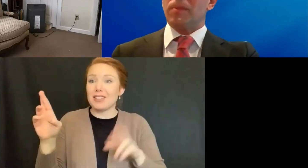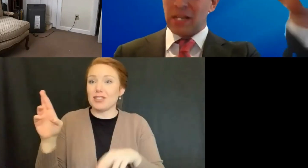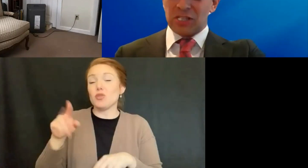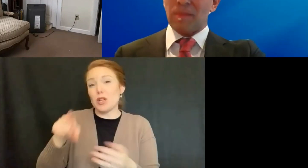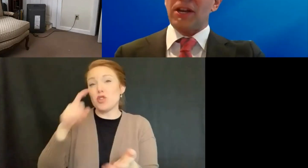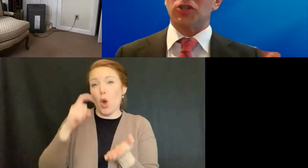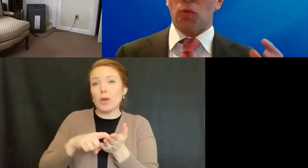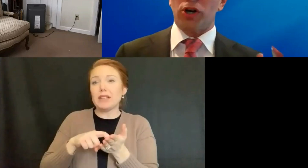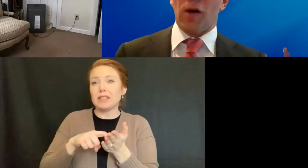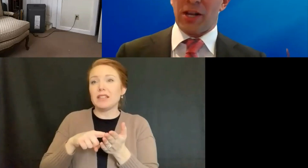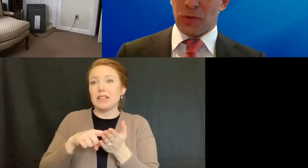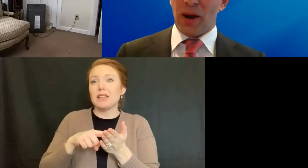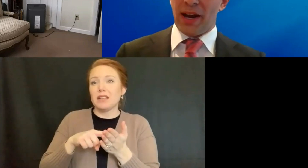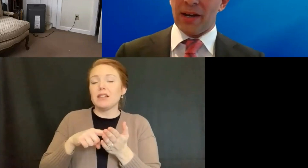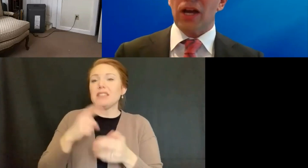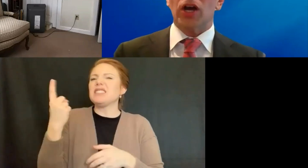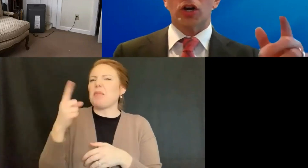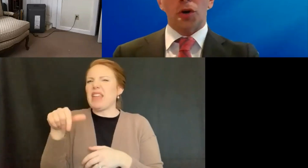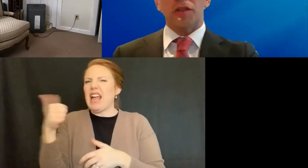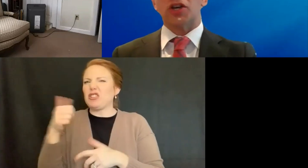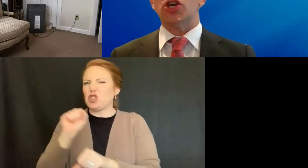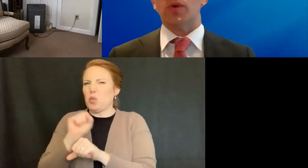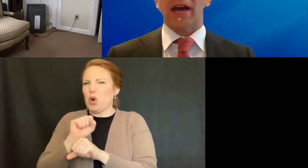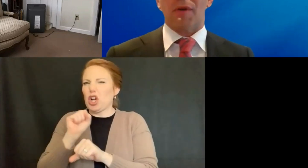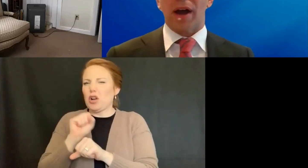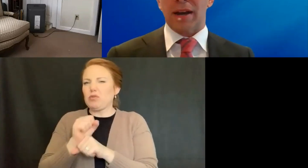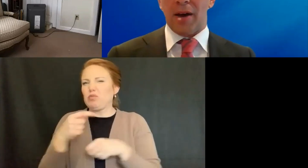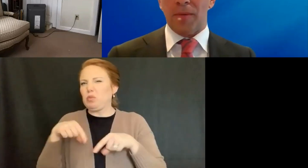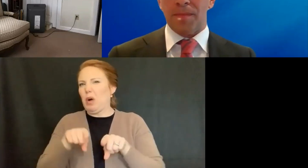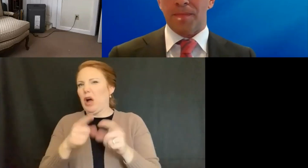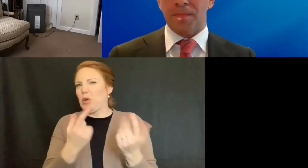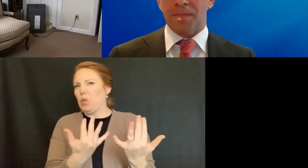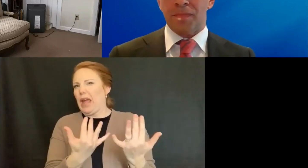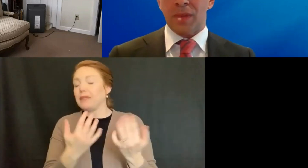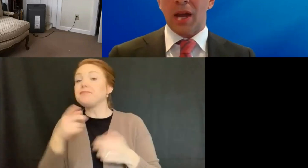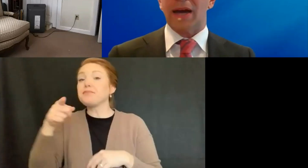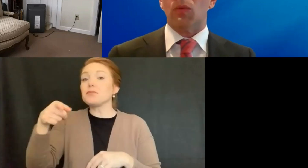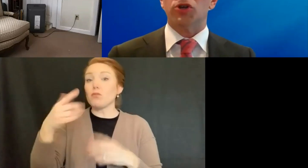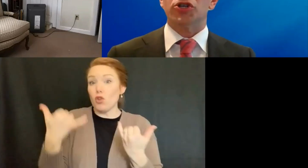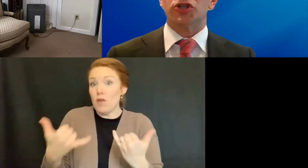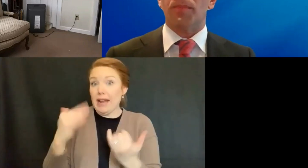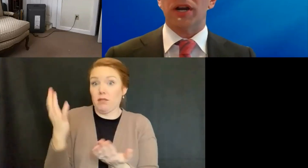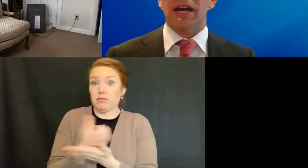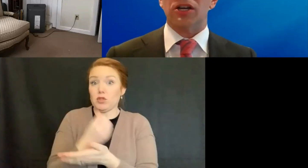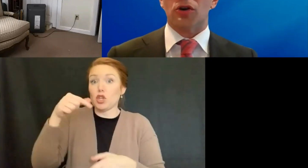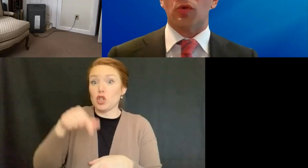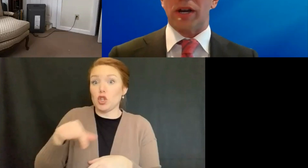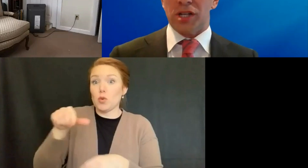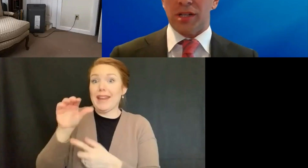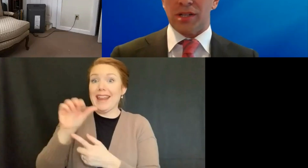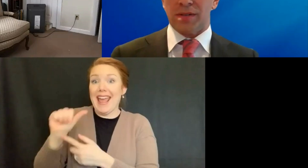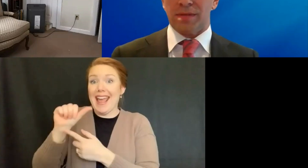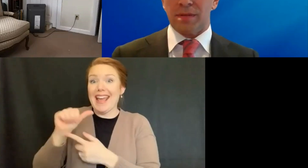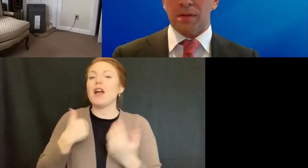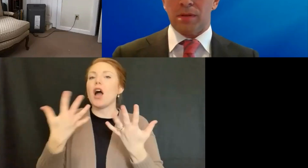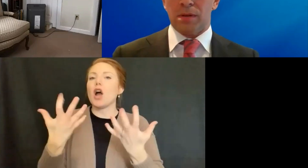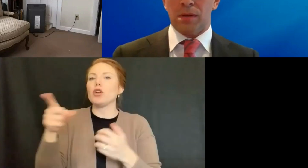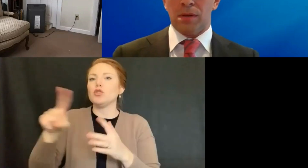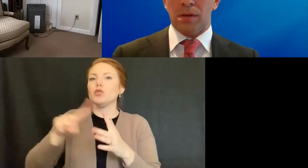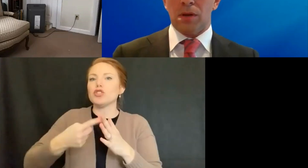let me give you something else to work on as we wait. Go to the Q&A right now, and I want you to start putting in your